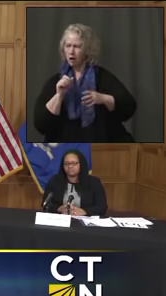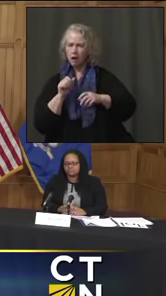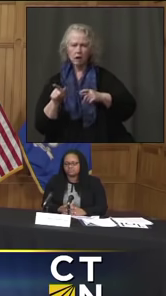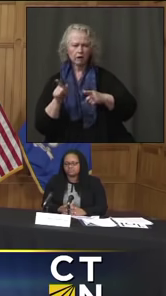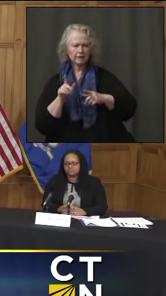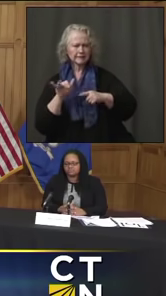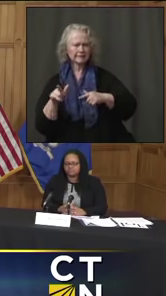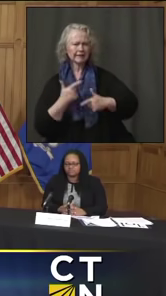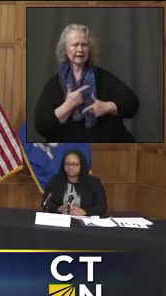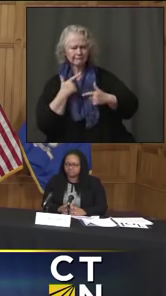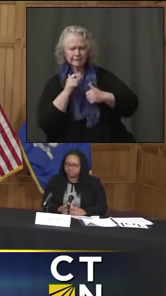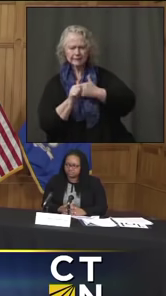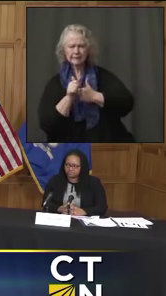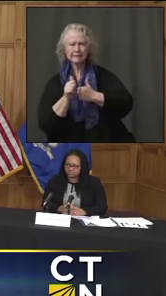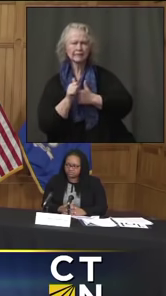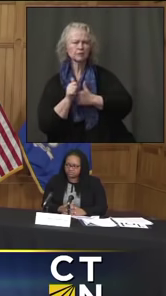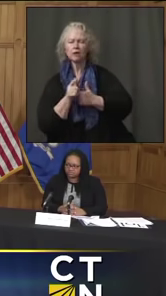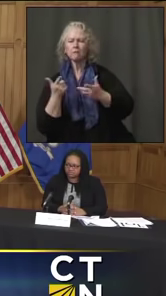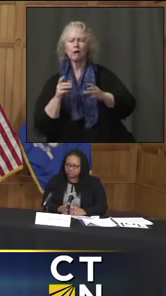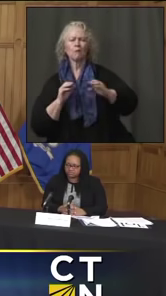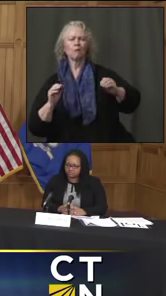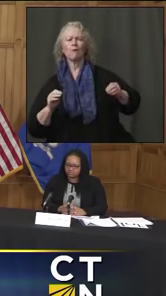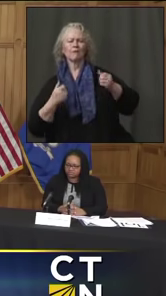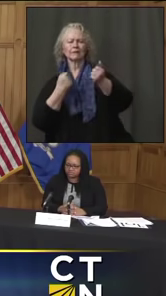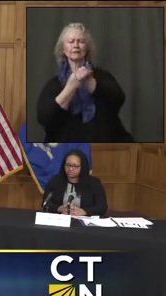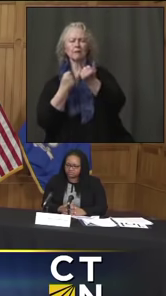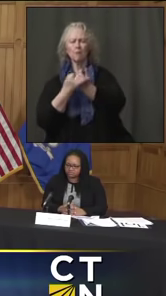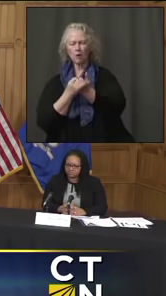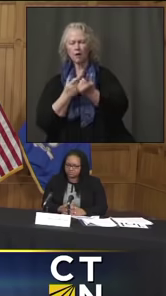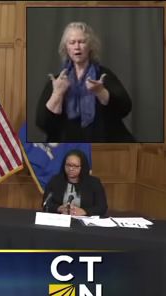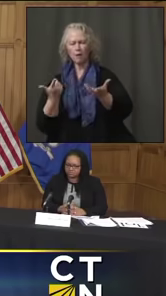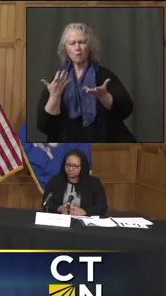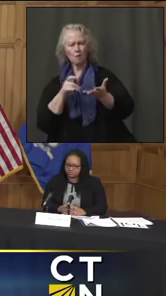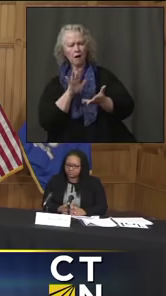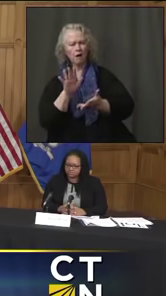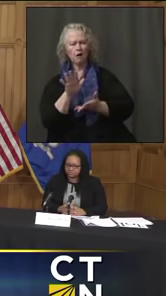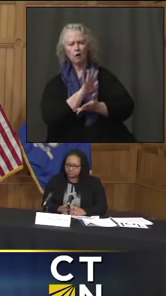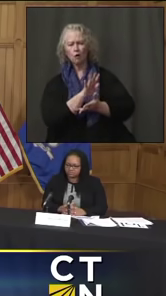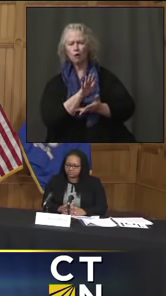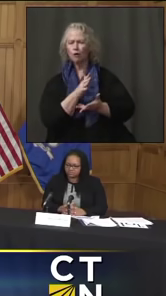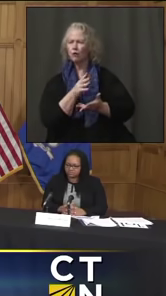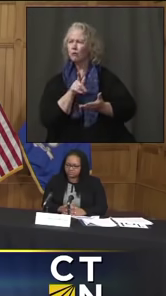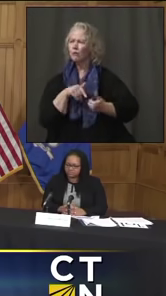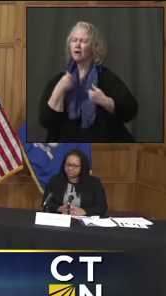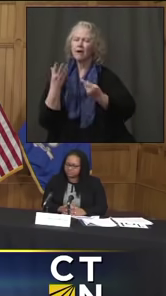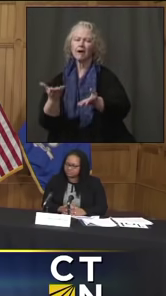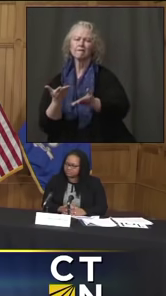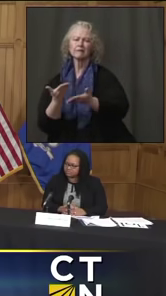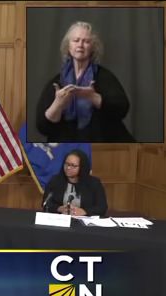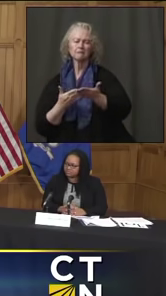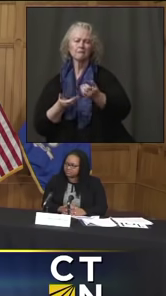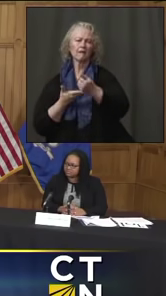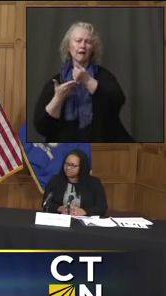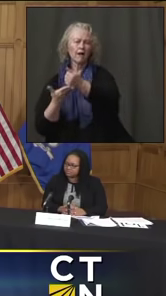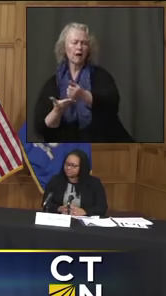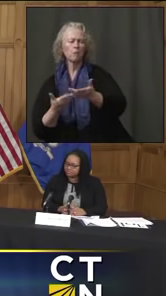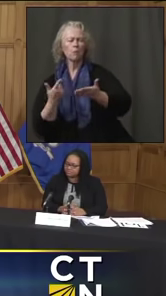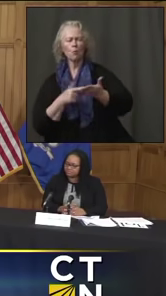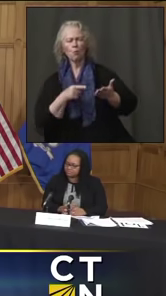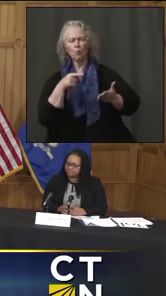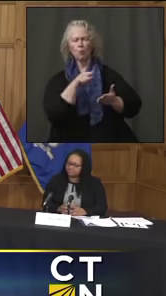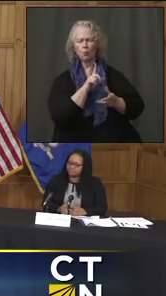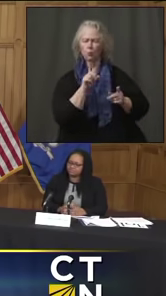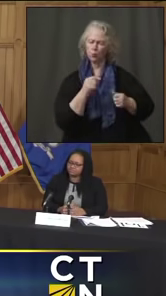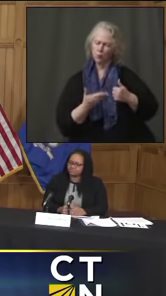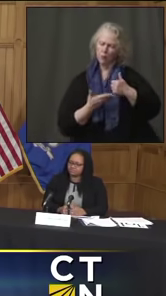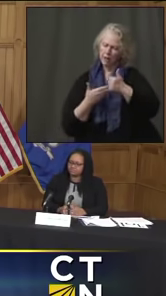relief. In their rally, they're hoping for a disaster relief fund from your administration. What is your administration doing in terms of supporting